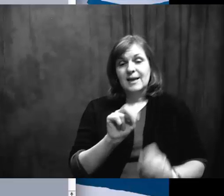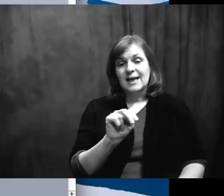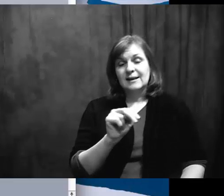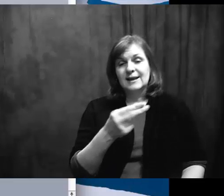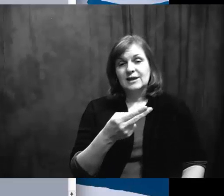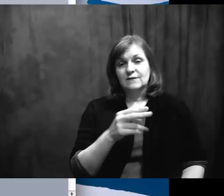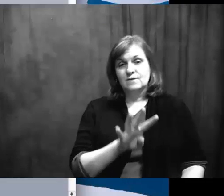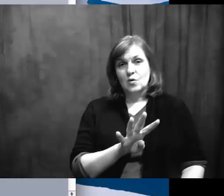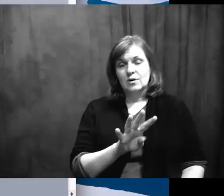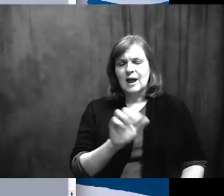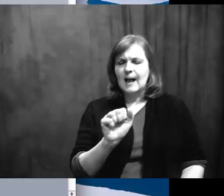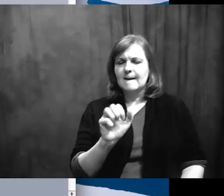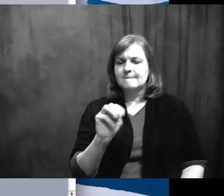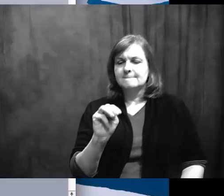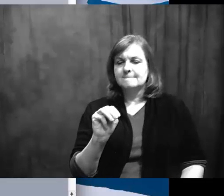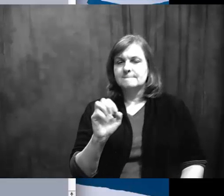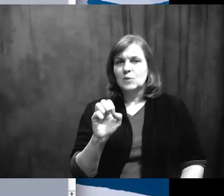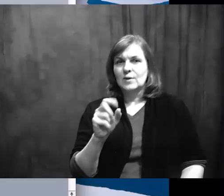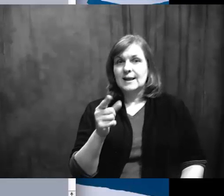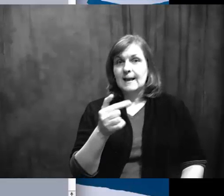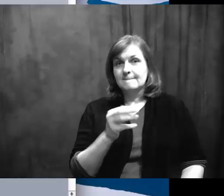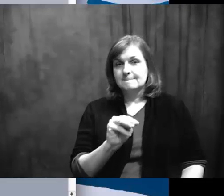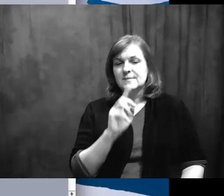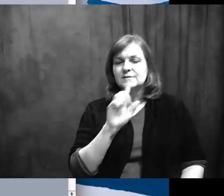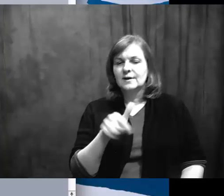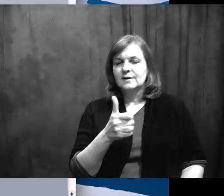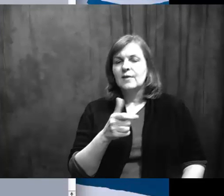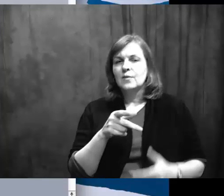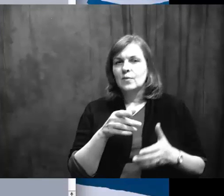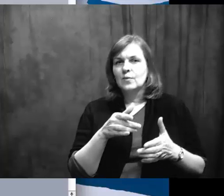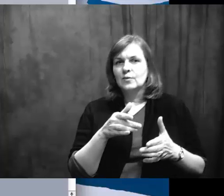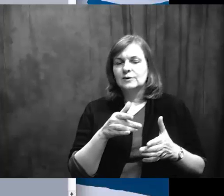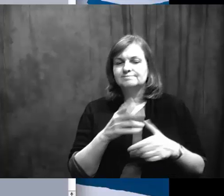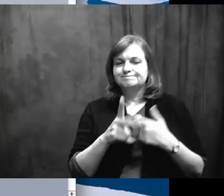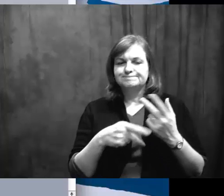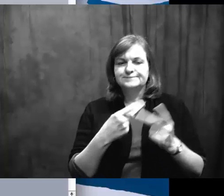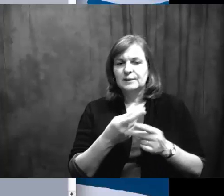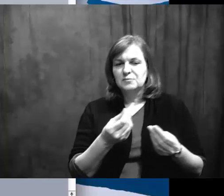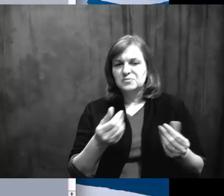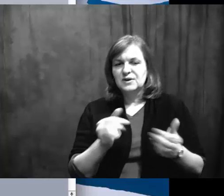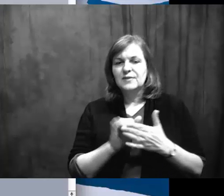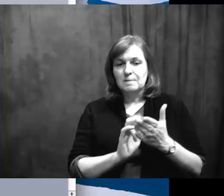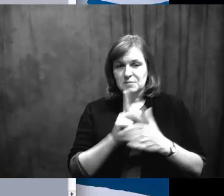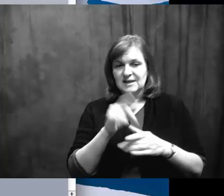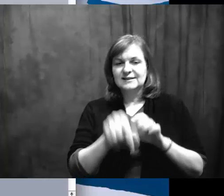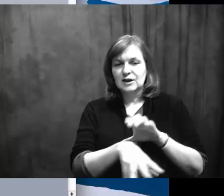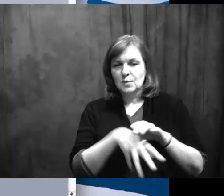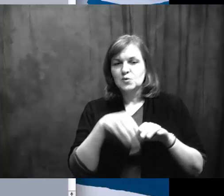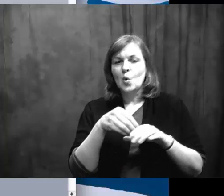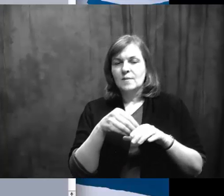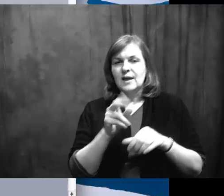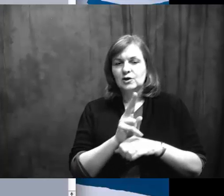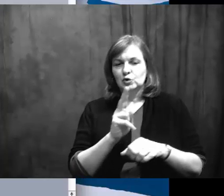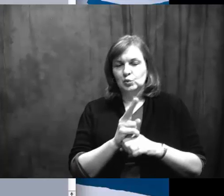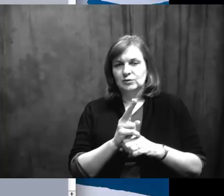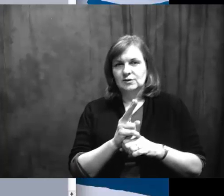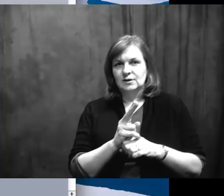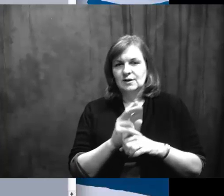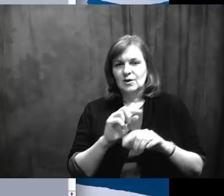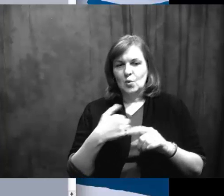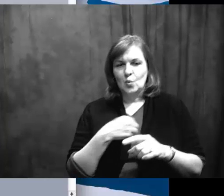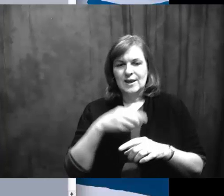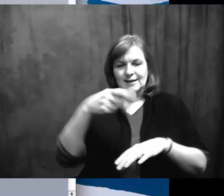into NH4. Ammonium is another way that plants can take in nitrogen and use it fairly